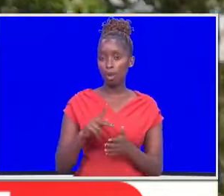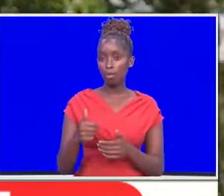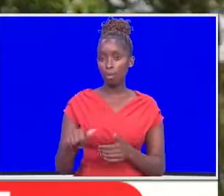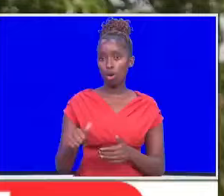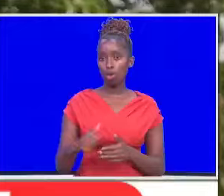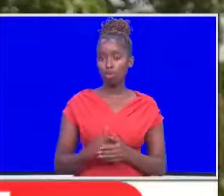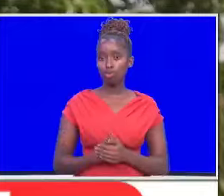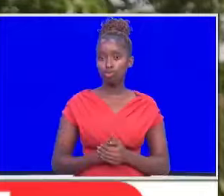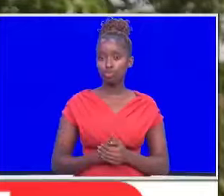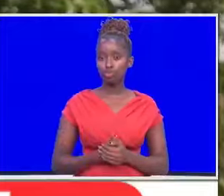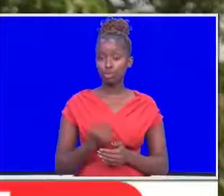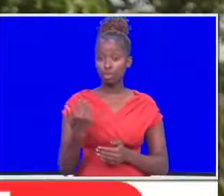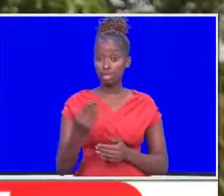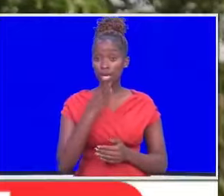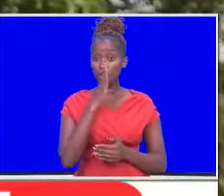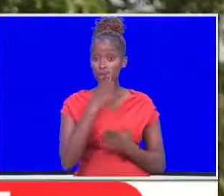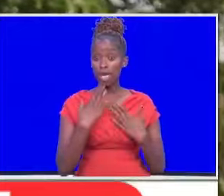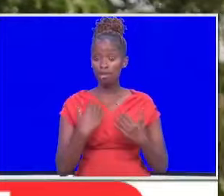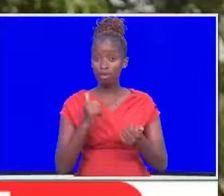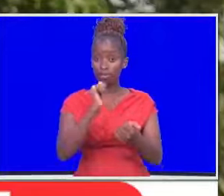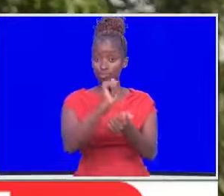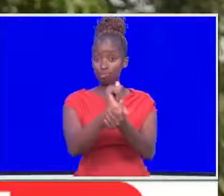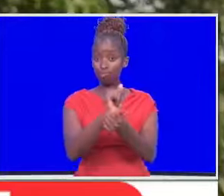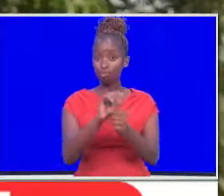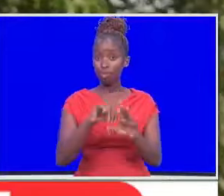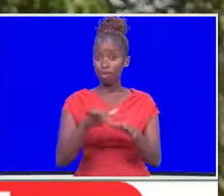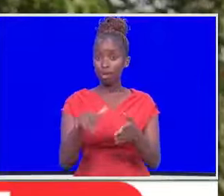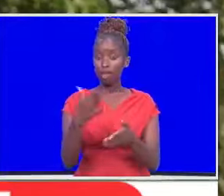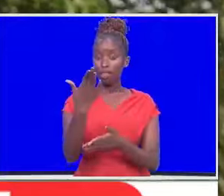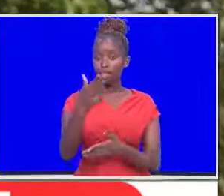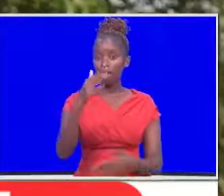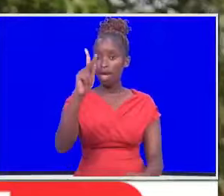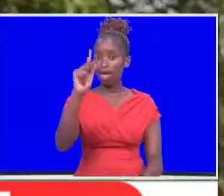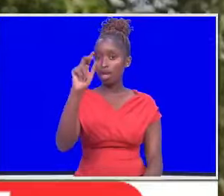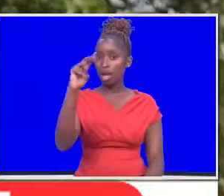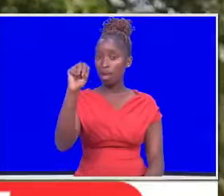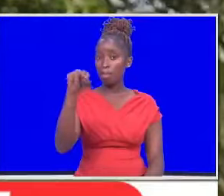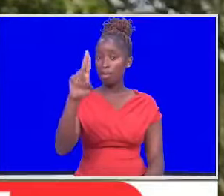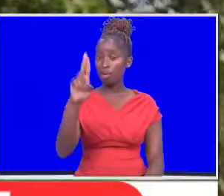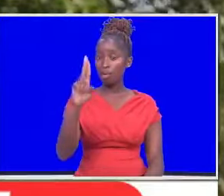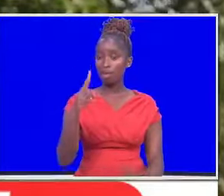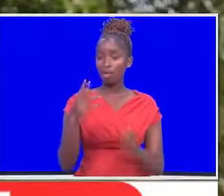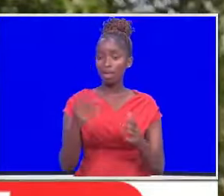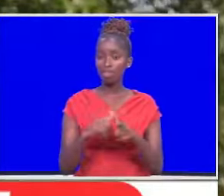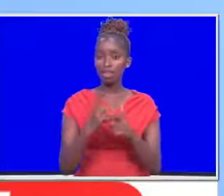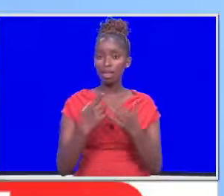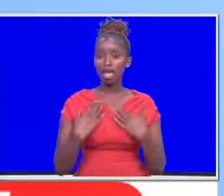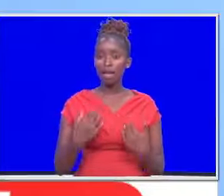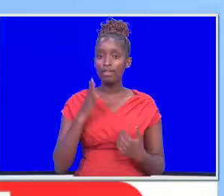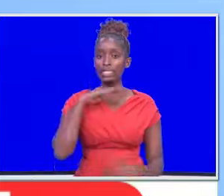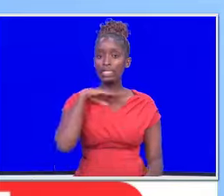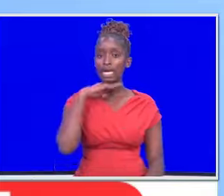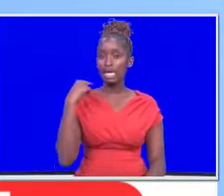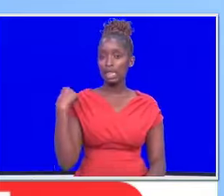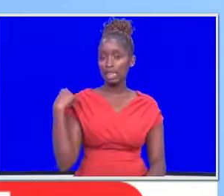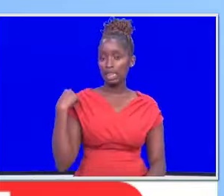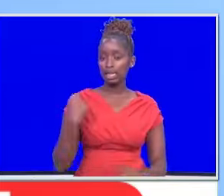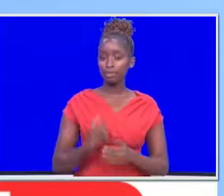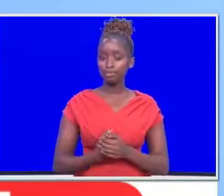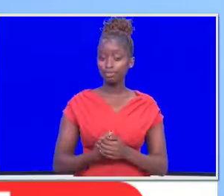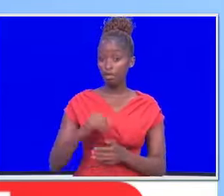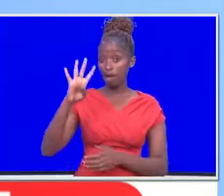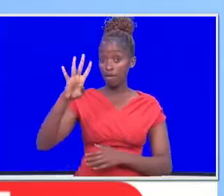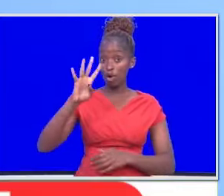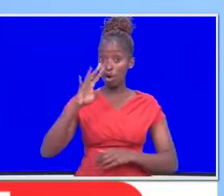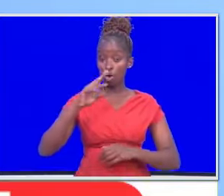Mtoto alifungiwa na yeye pale Kambu, police post. Mtoto alituacha jana. Four police officers